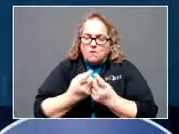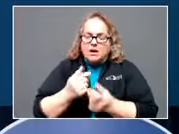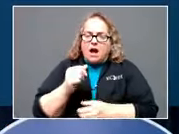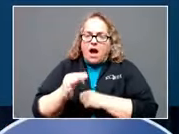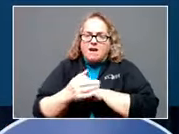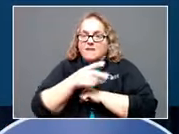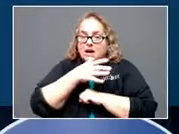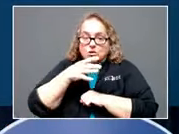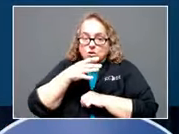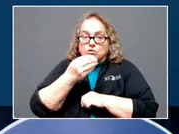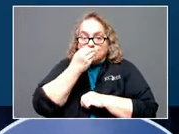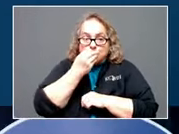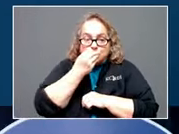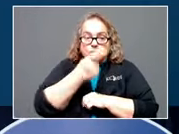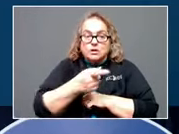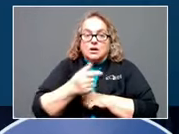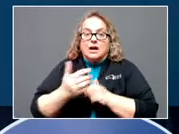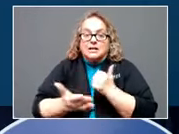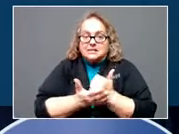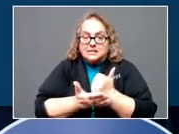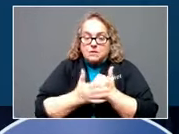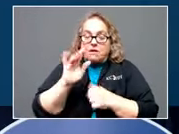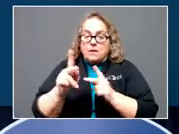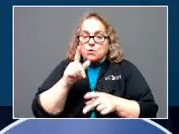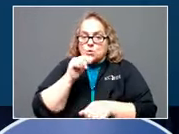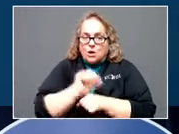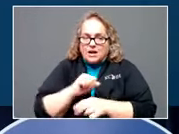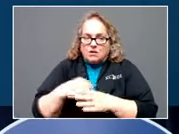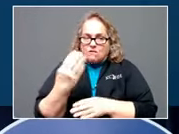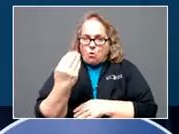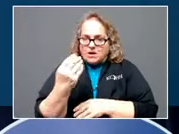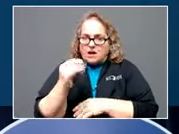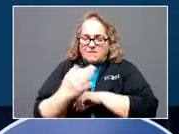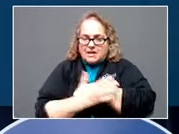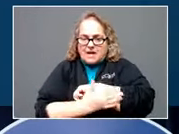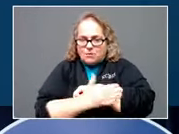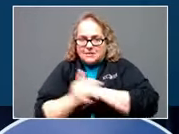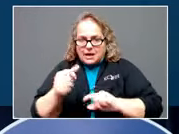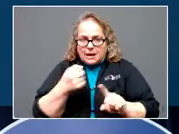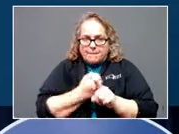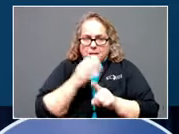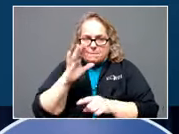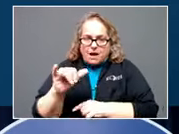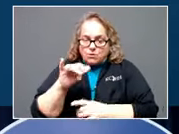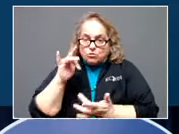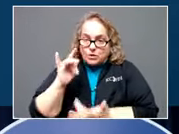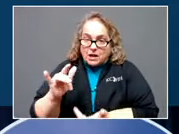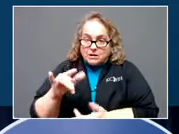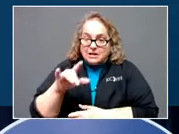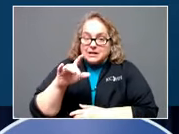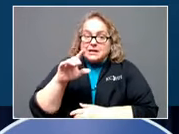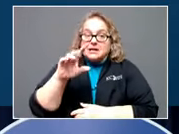who live and work in 14 of the counties impacted by the tornadoes. The disaster SNAP benefits were